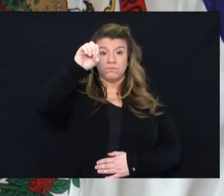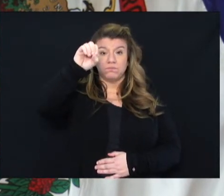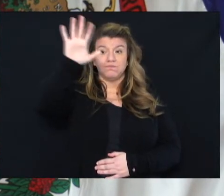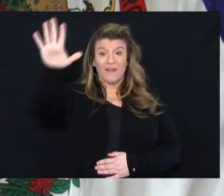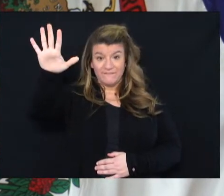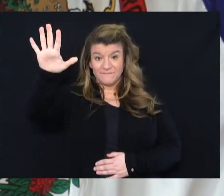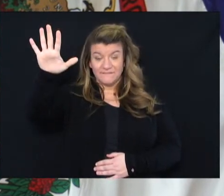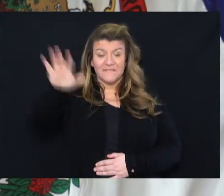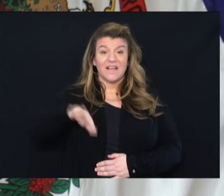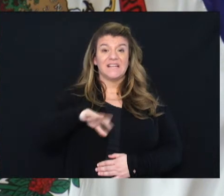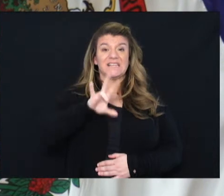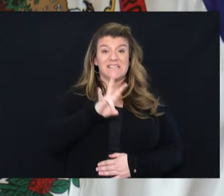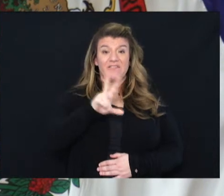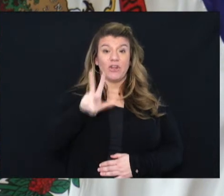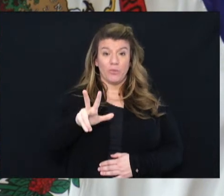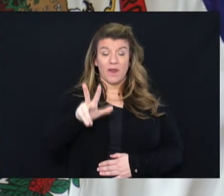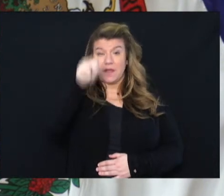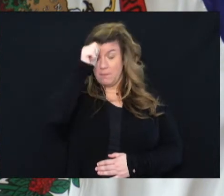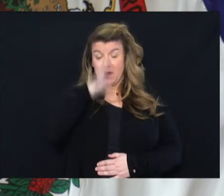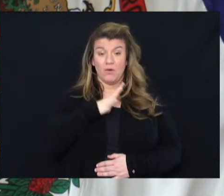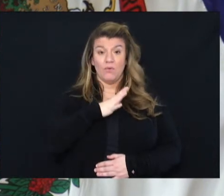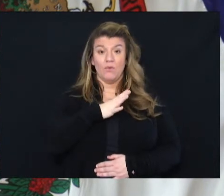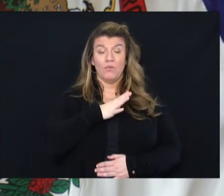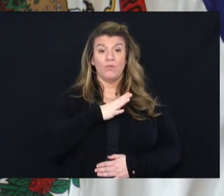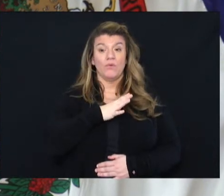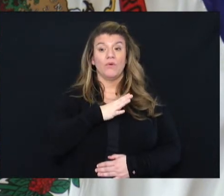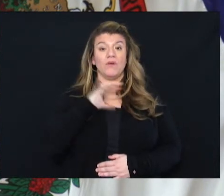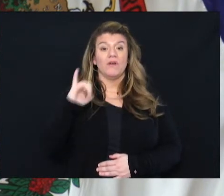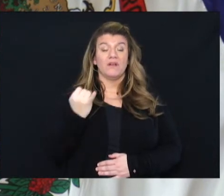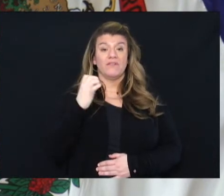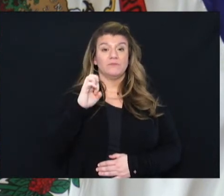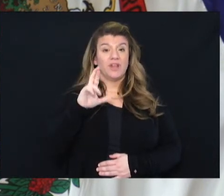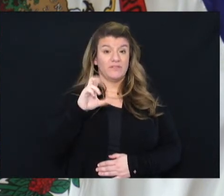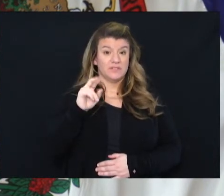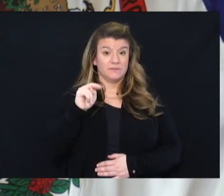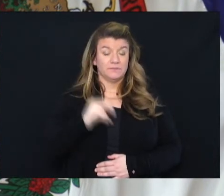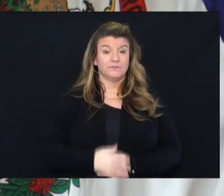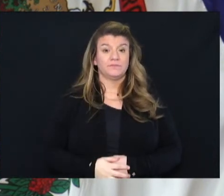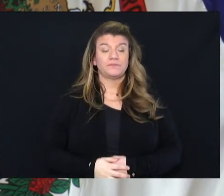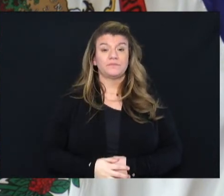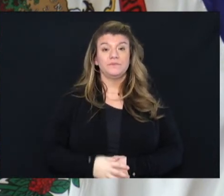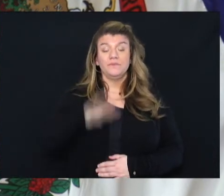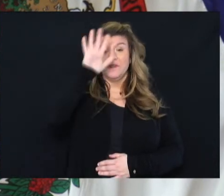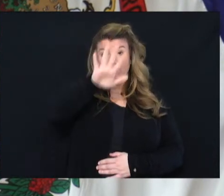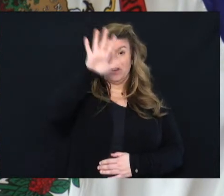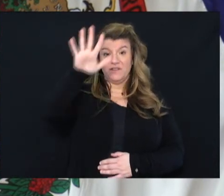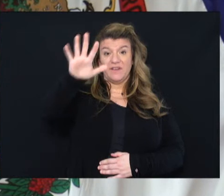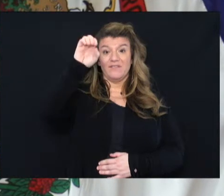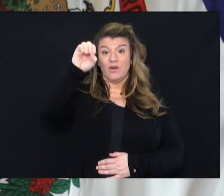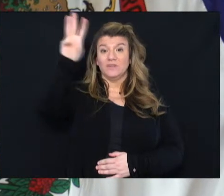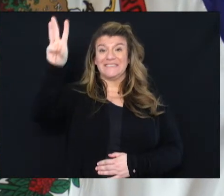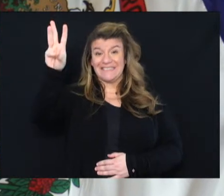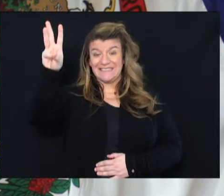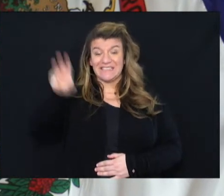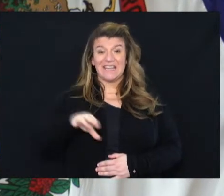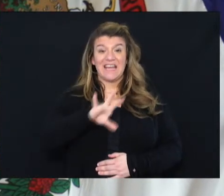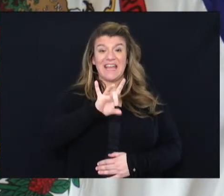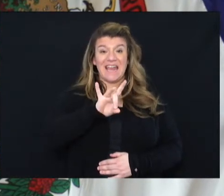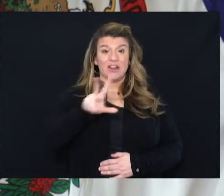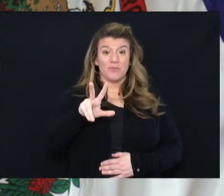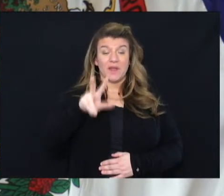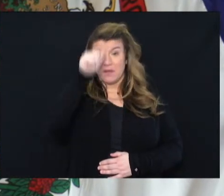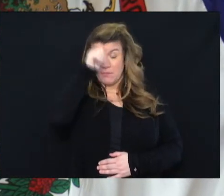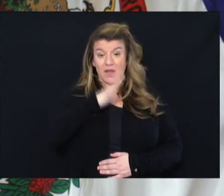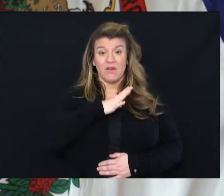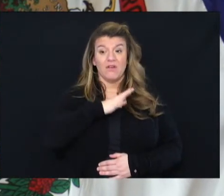5,505th death is a 73-year-old male from Jefferson County. The 5,506th death is an